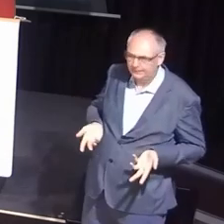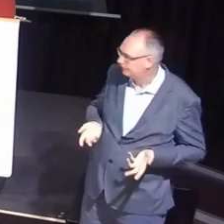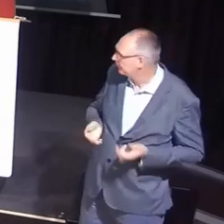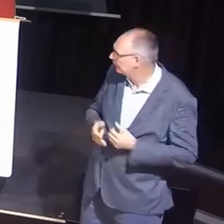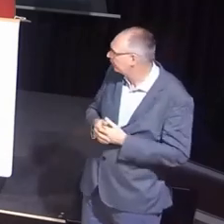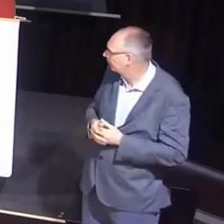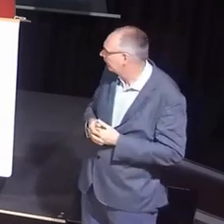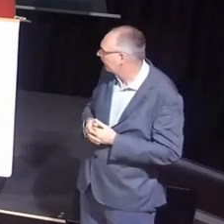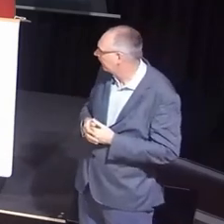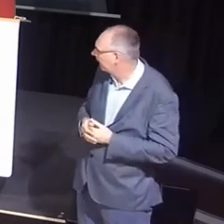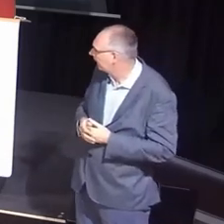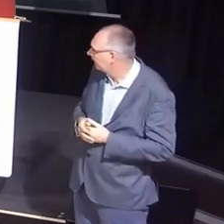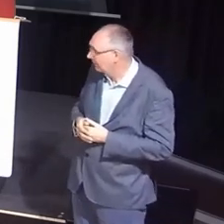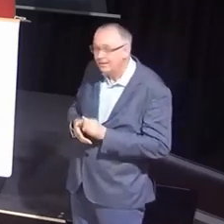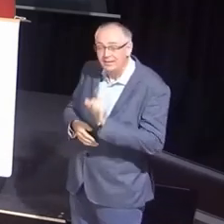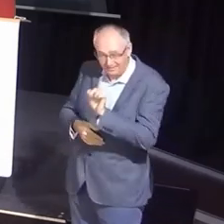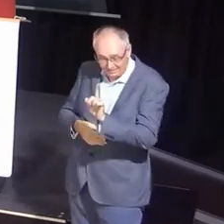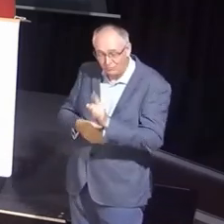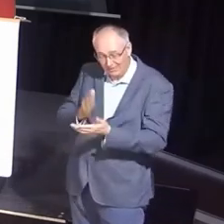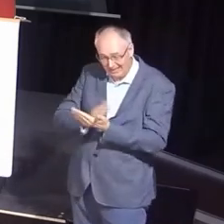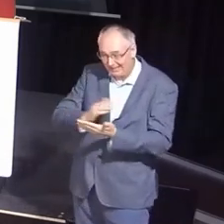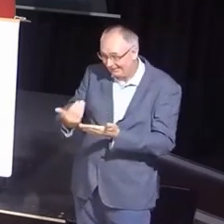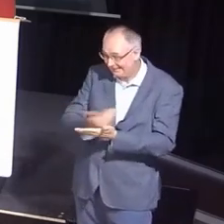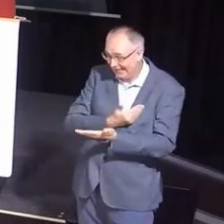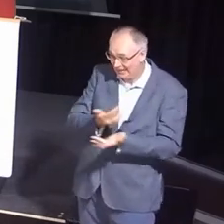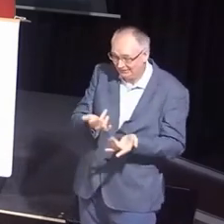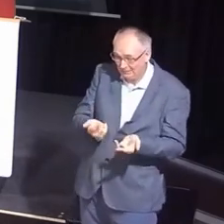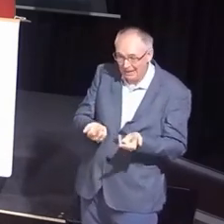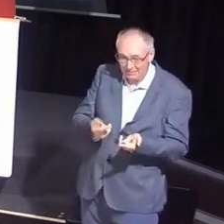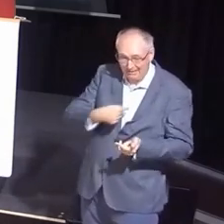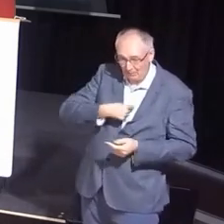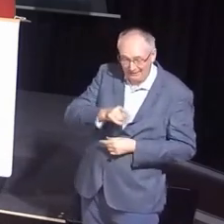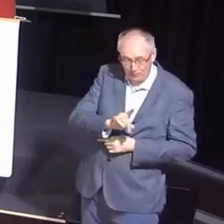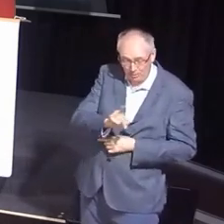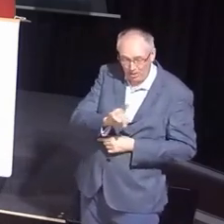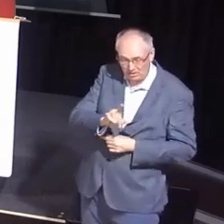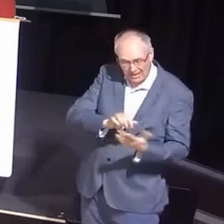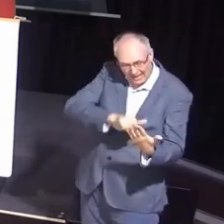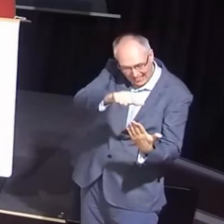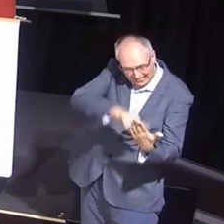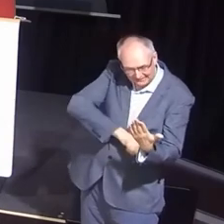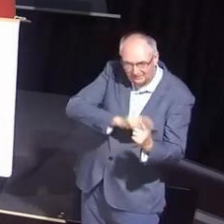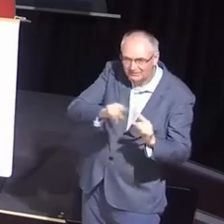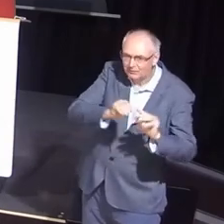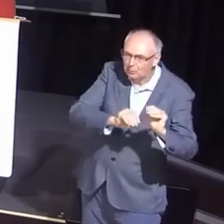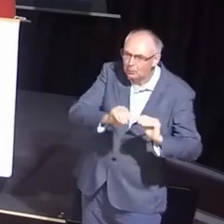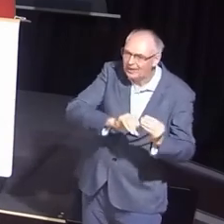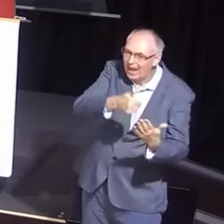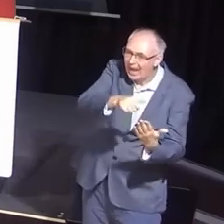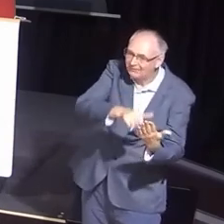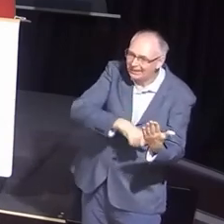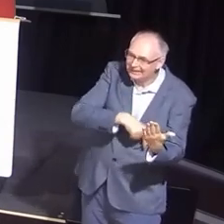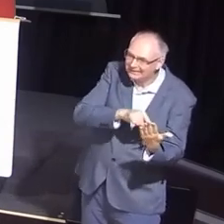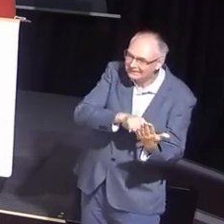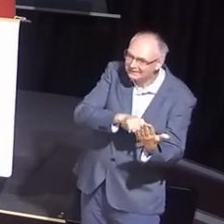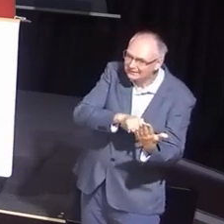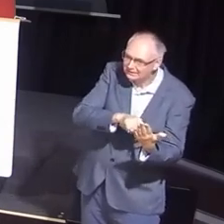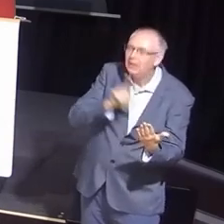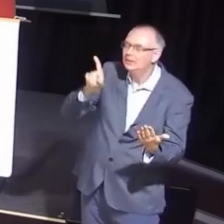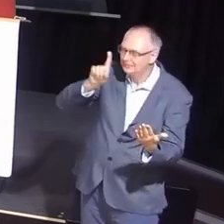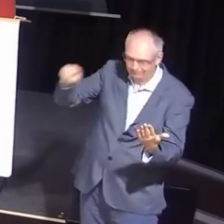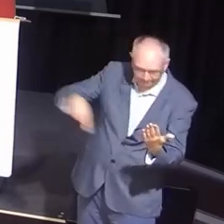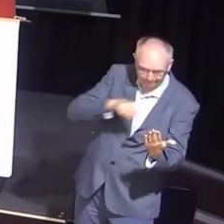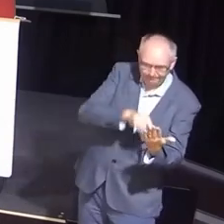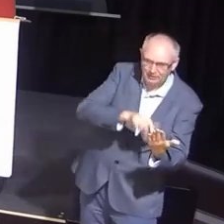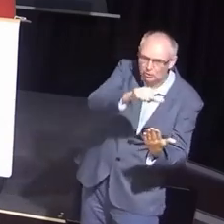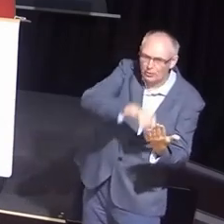actually what saved Spider-Man for me. The one thing that kept me in Spider-Man was they had a list of all the moves, and just being able to go to that,